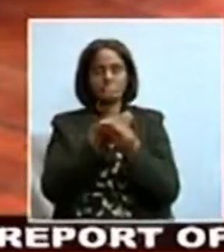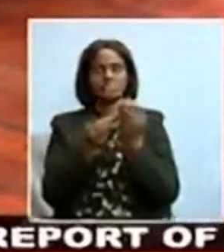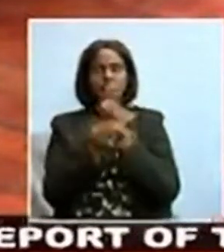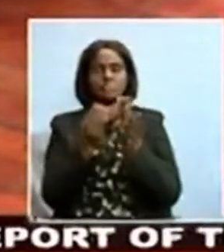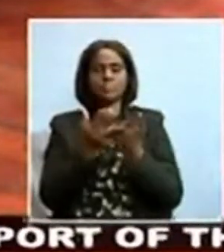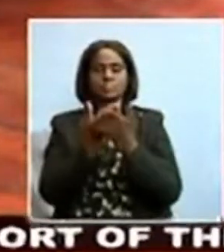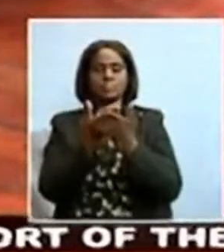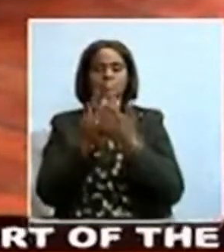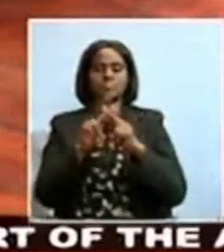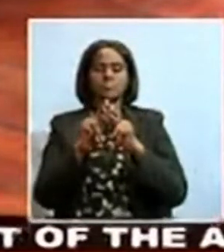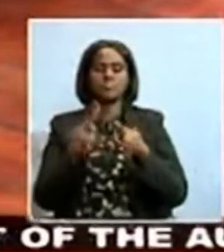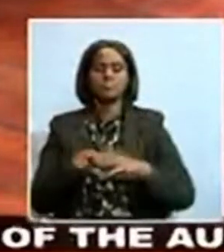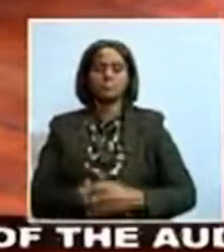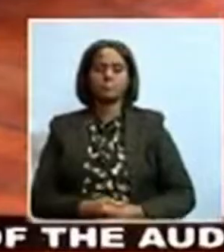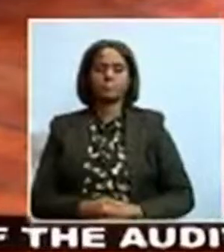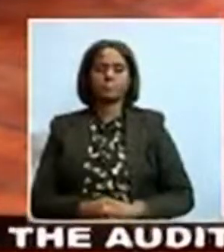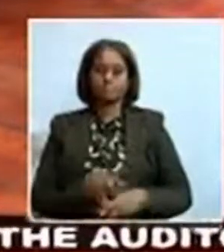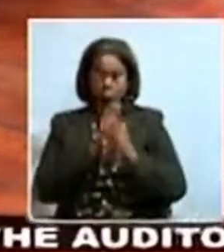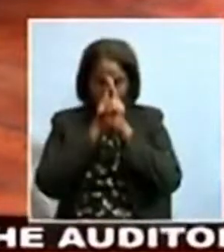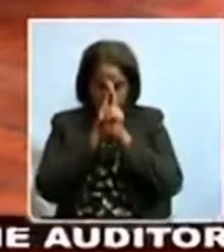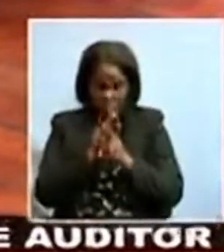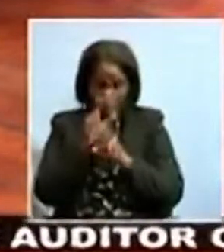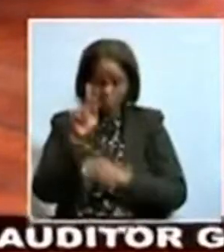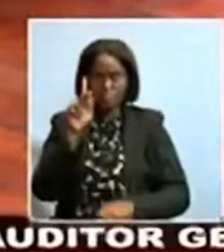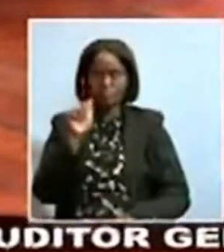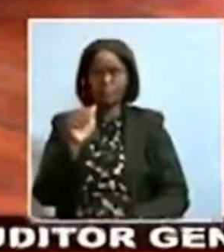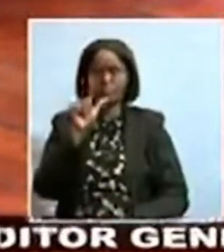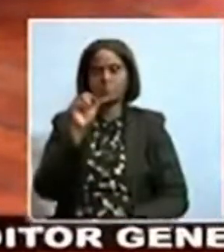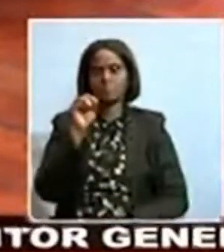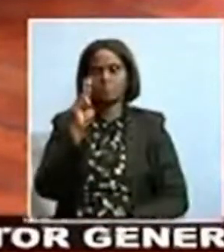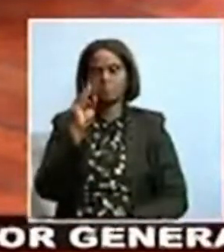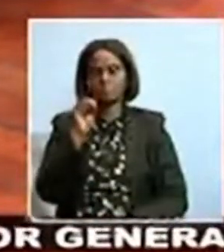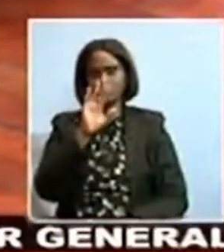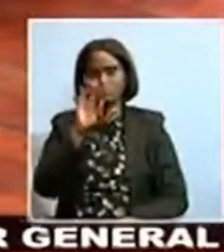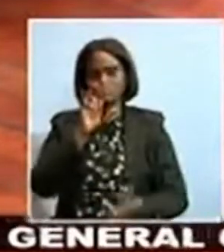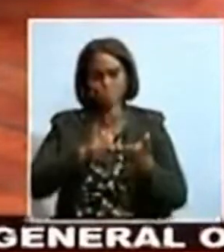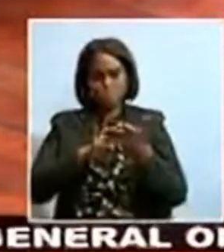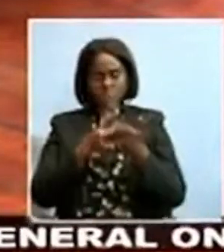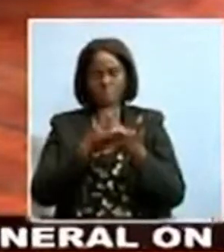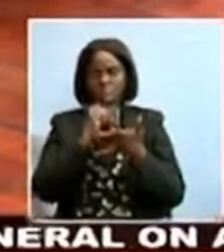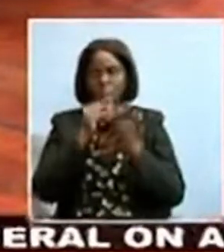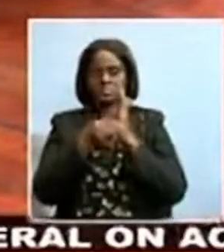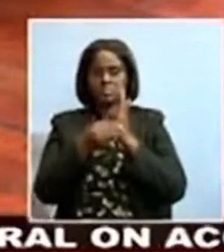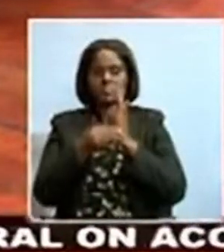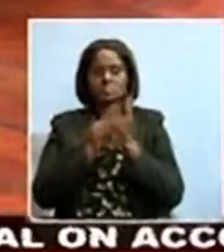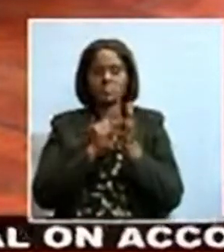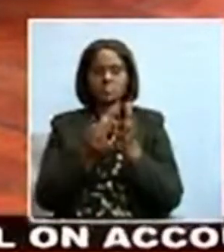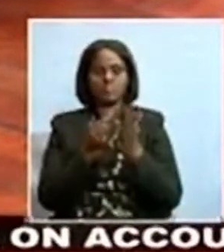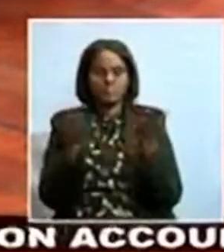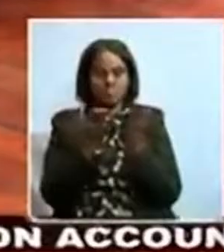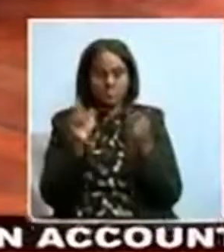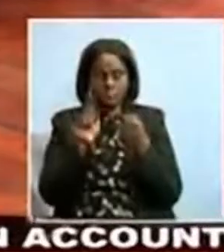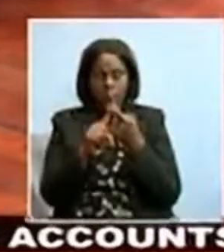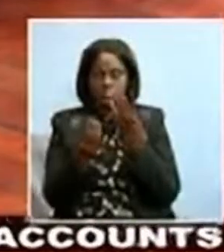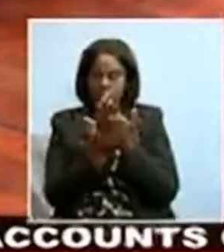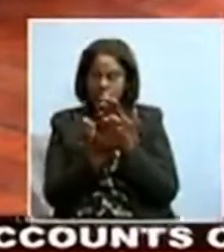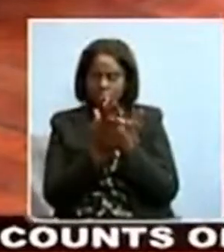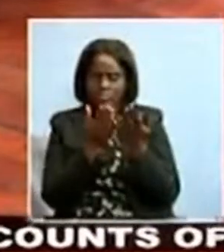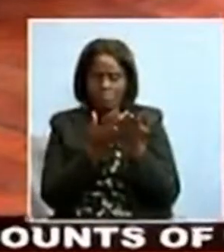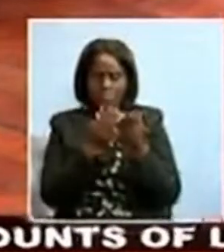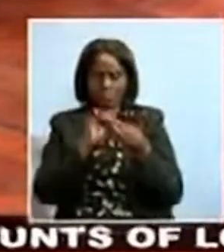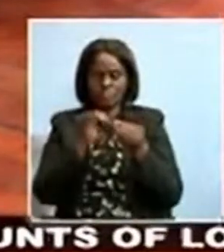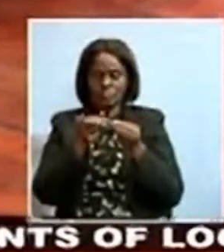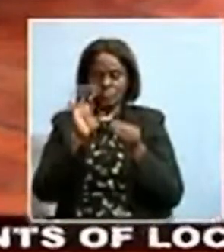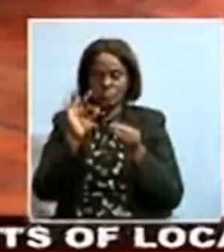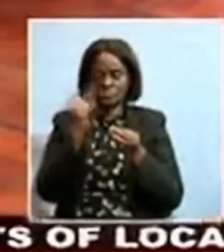Chair. Honorable Kalaba. Yes, Chair, your witness did not lead us to that Appendix 9. You led